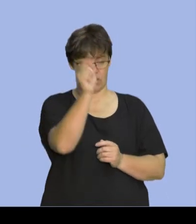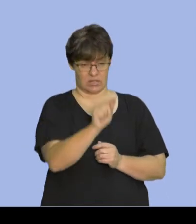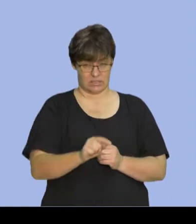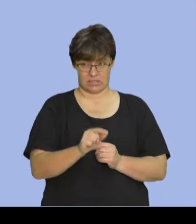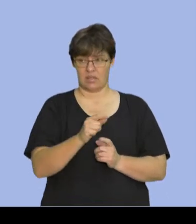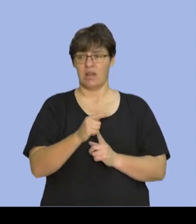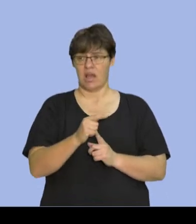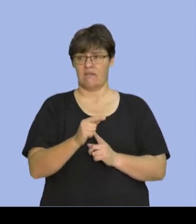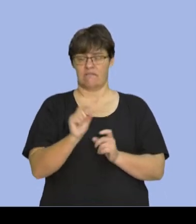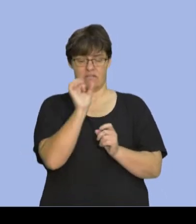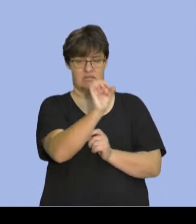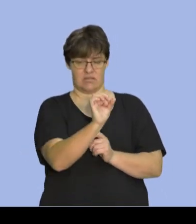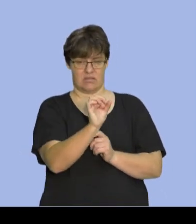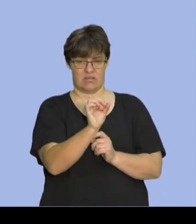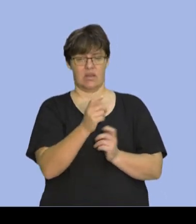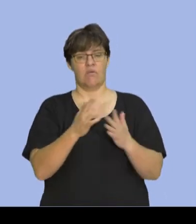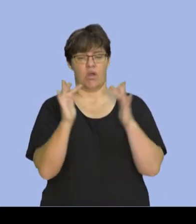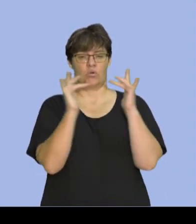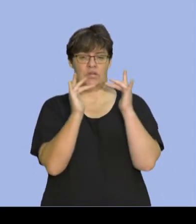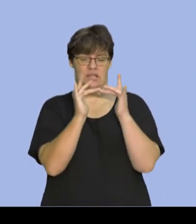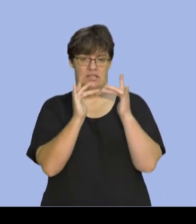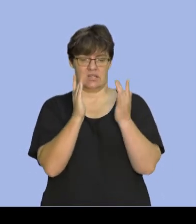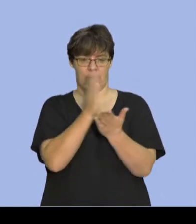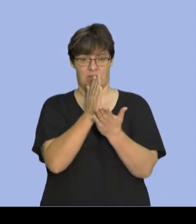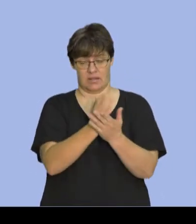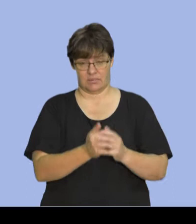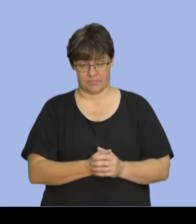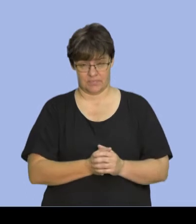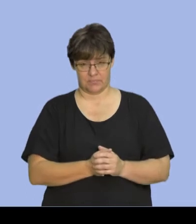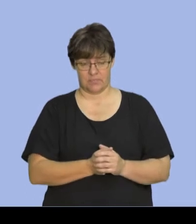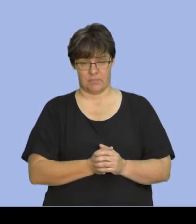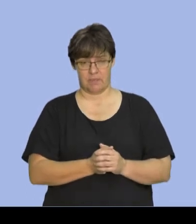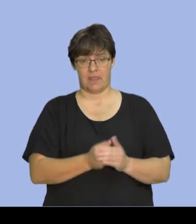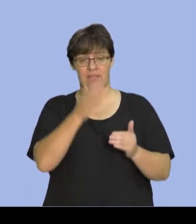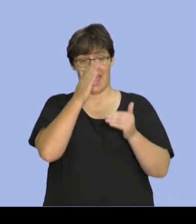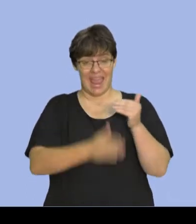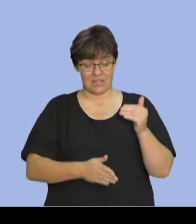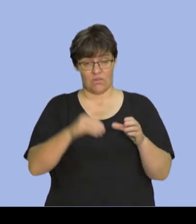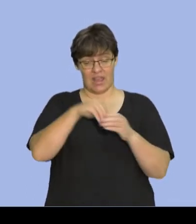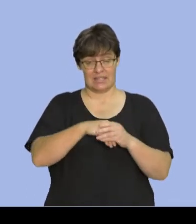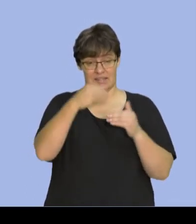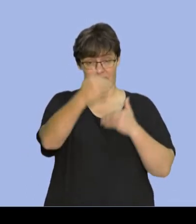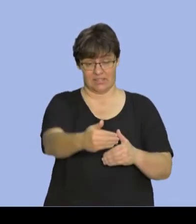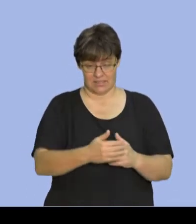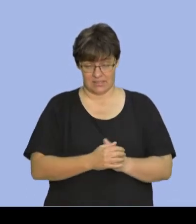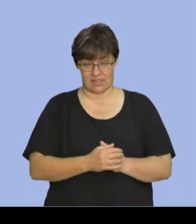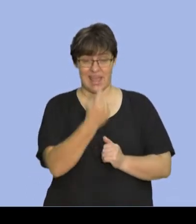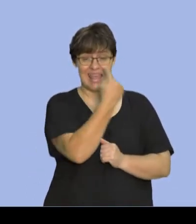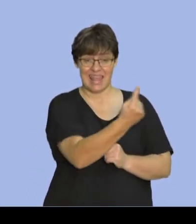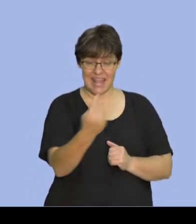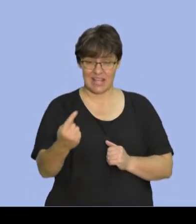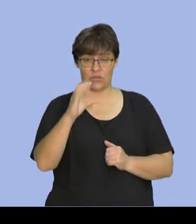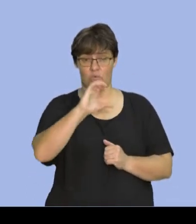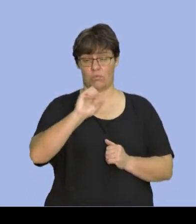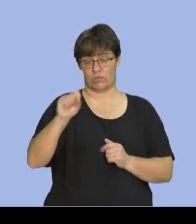chromatin wrapped around and connected in the middle. So at the end of interphase, each chromosome is